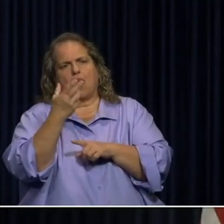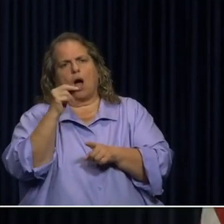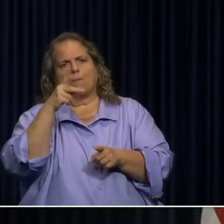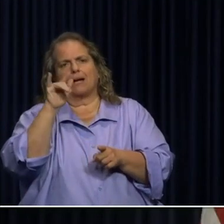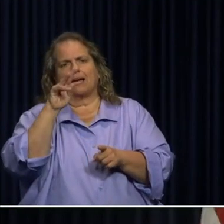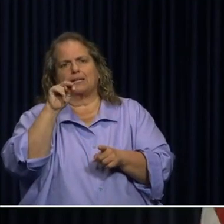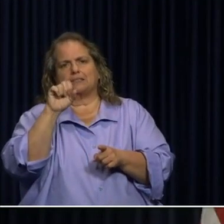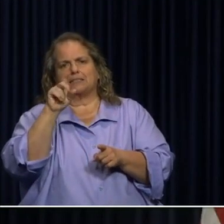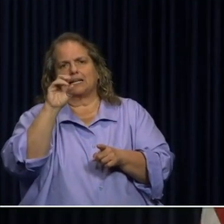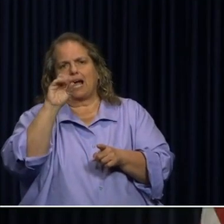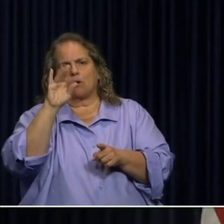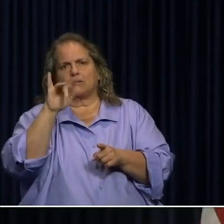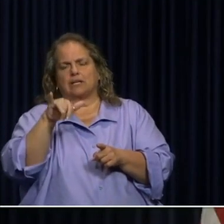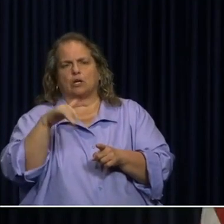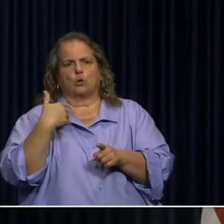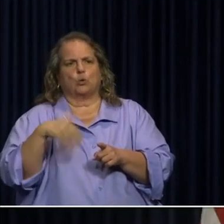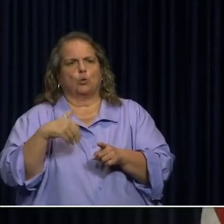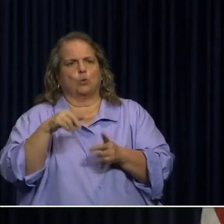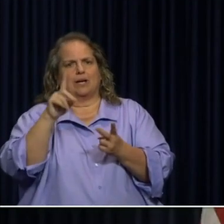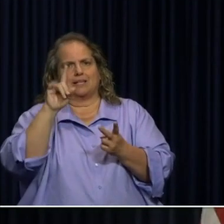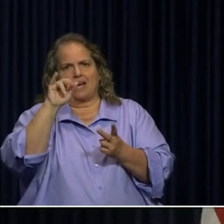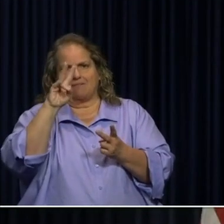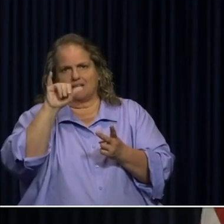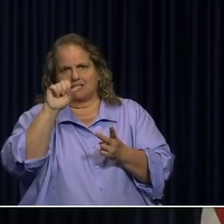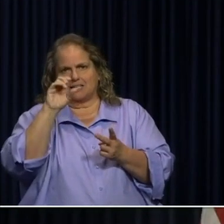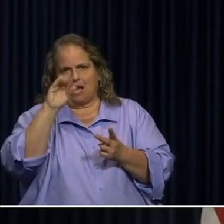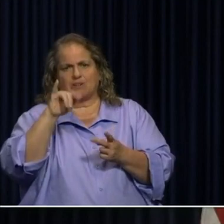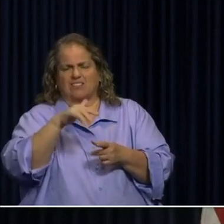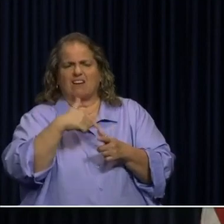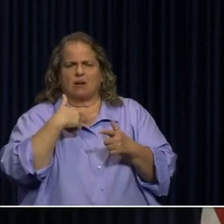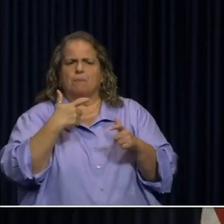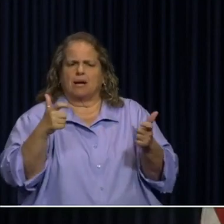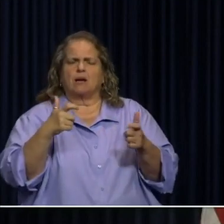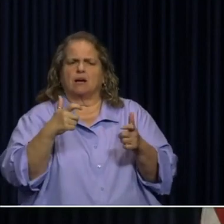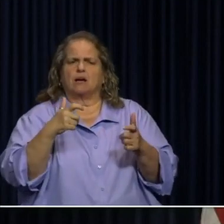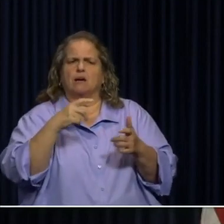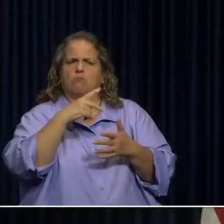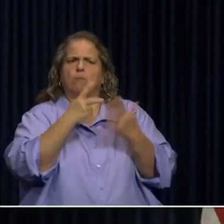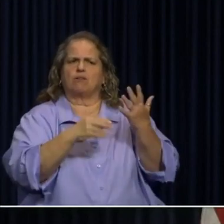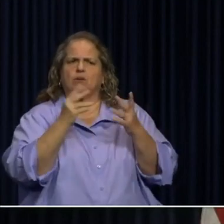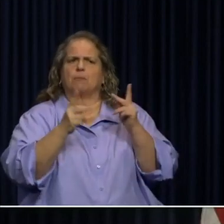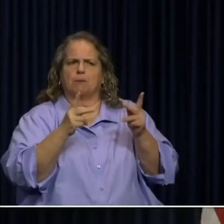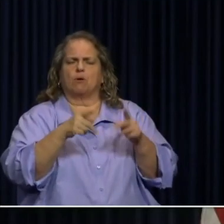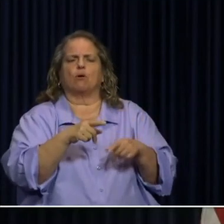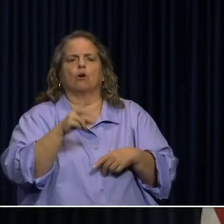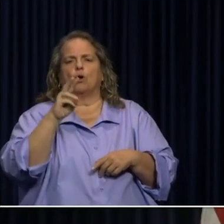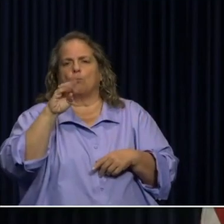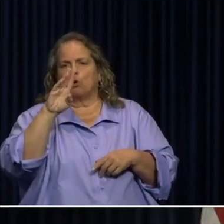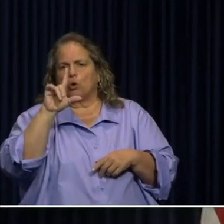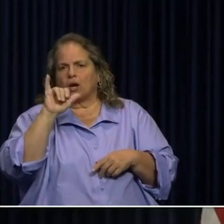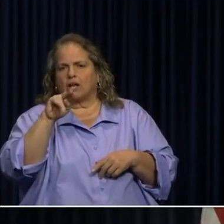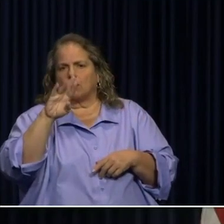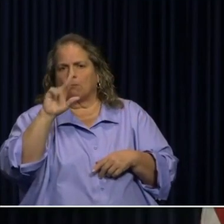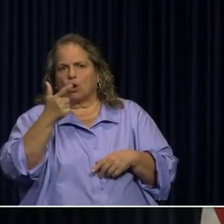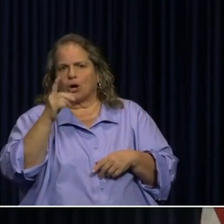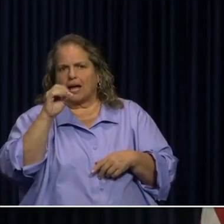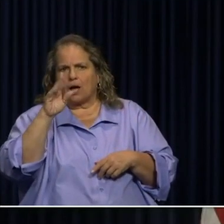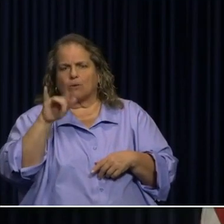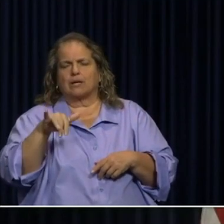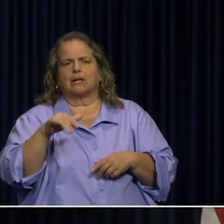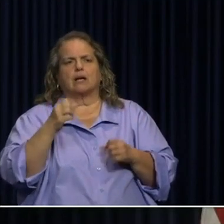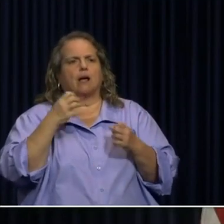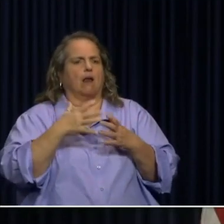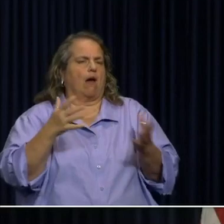hit particularly hard. Davis County, which has a bigger population, but still hit pretty hard. Muhlenberg County, a lot of